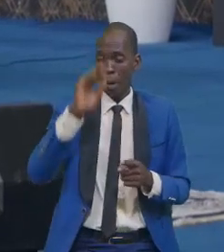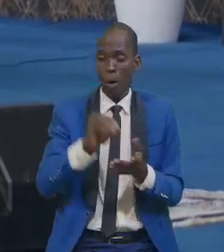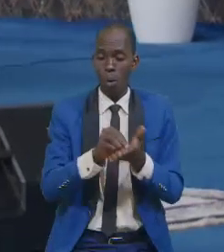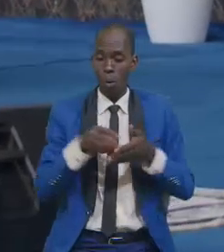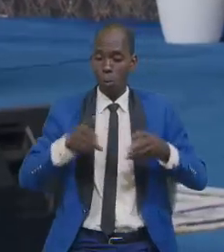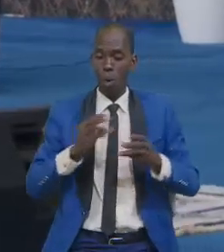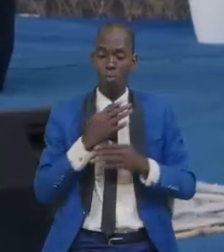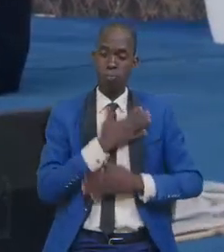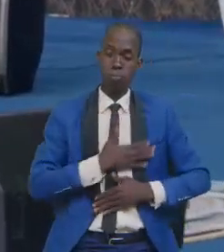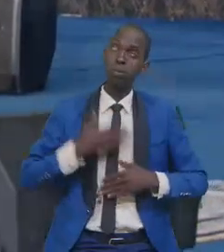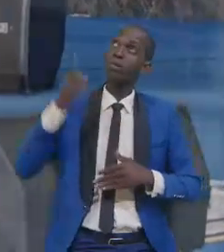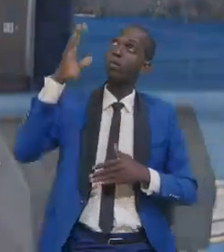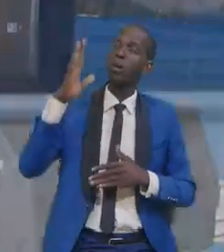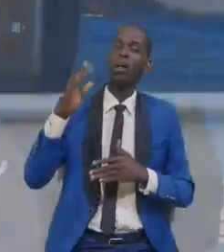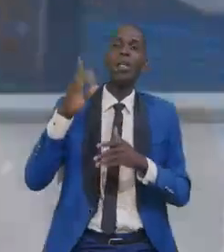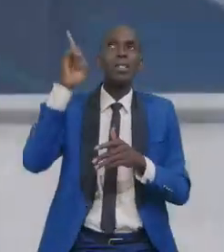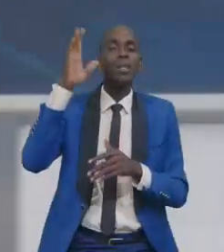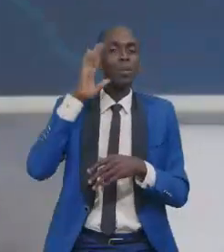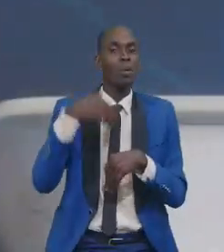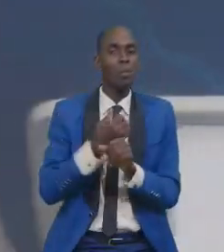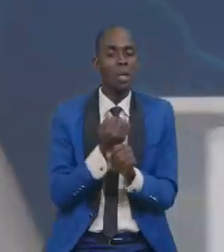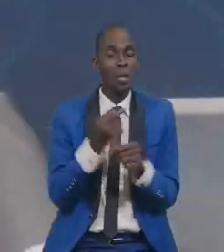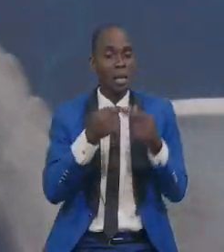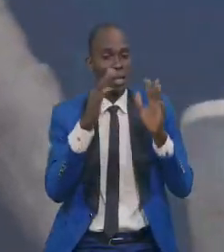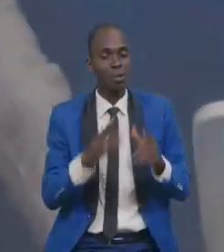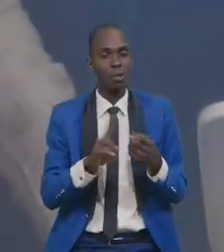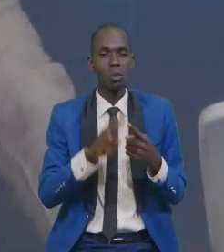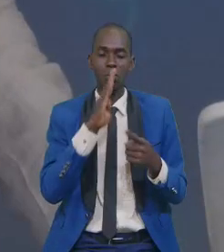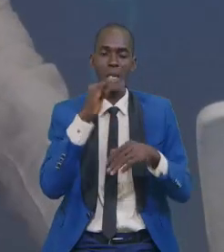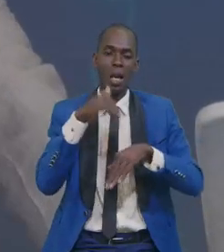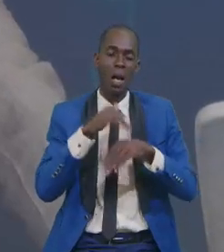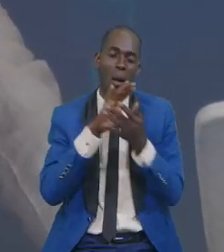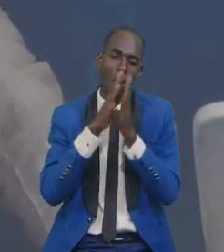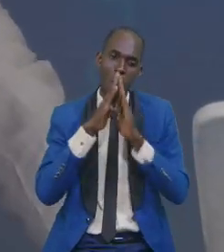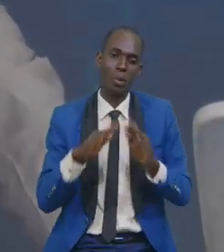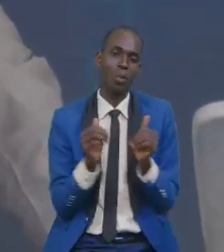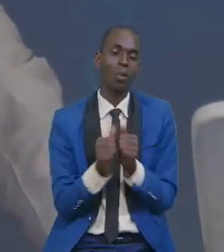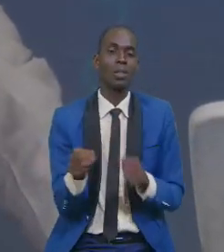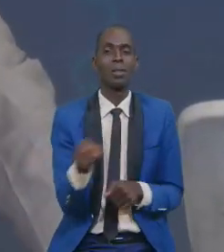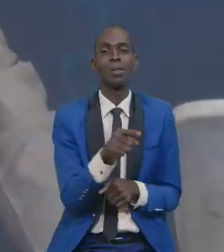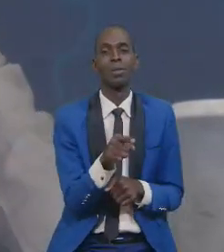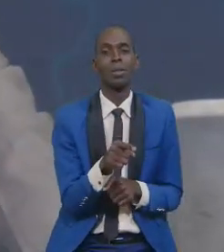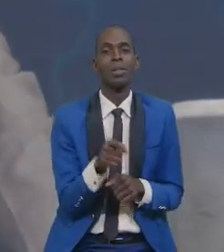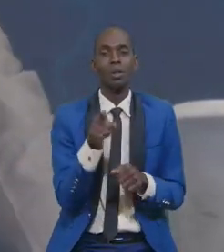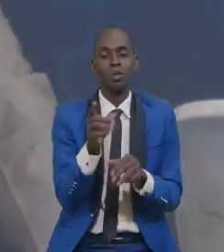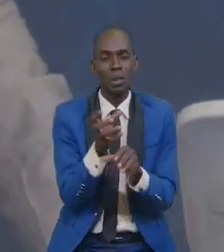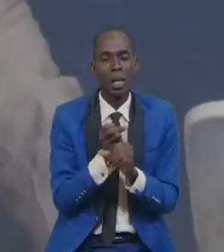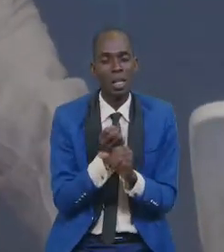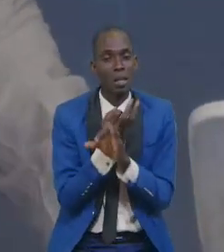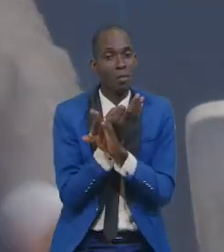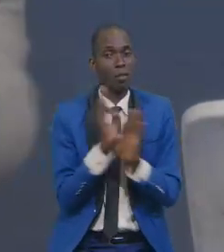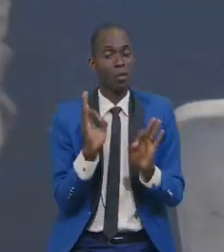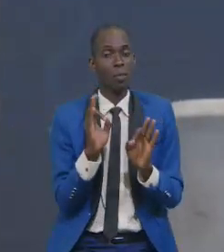him to be at peace even with his enemies. Then you have the freedom that allows you to keep